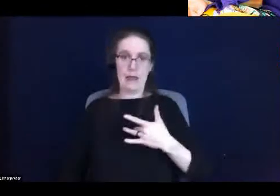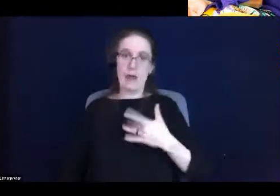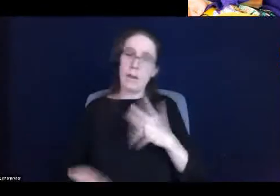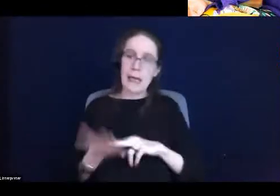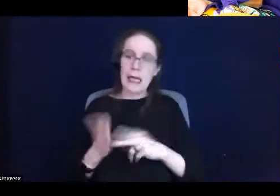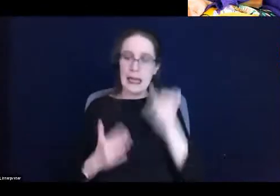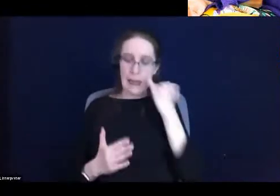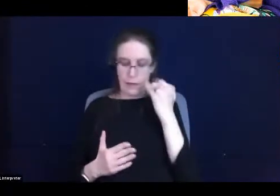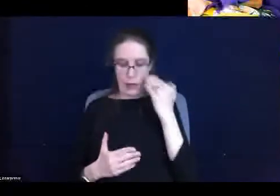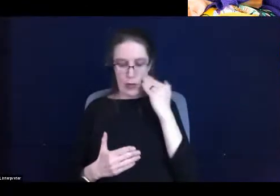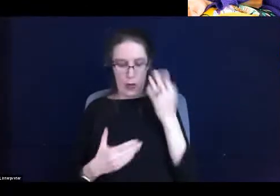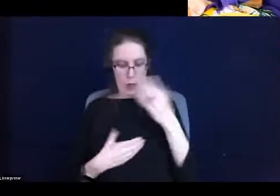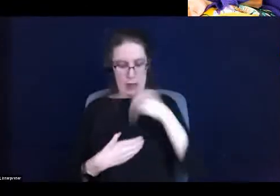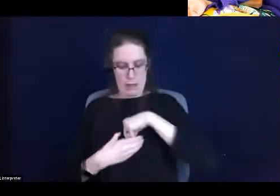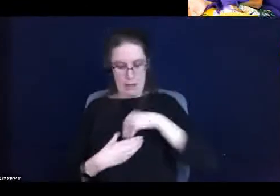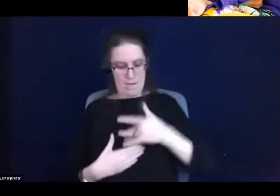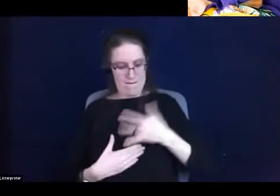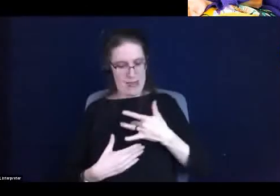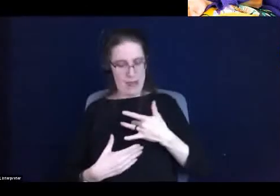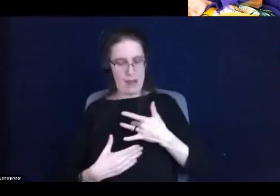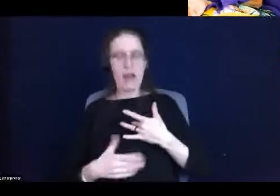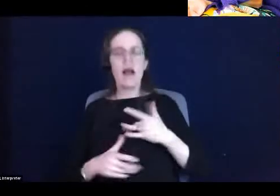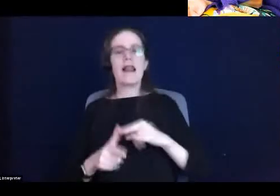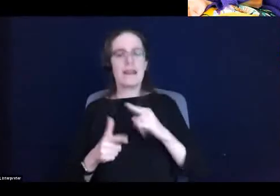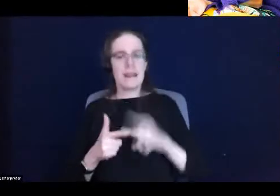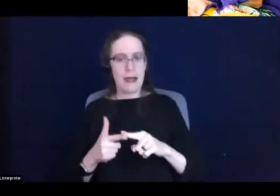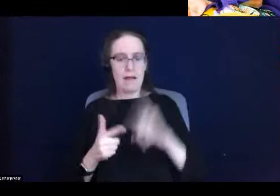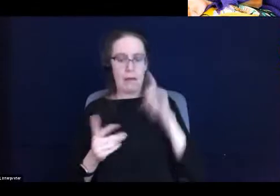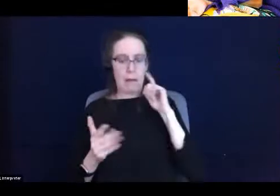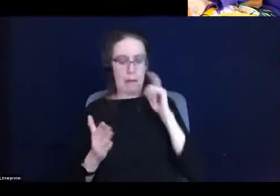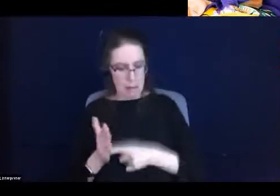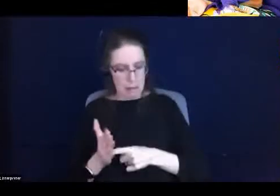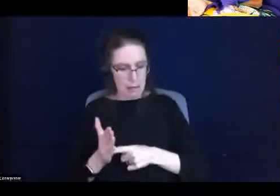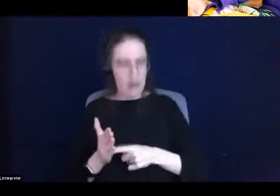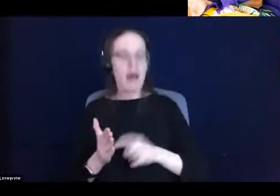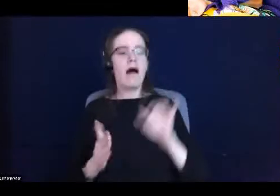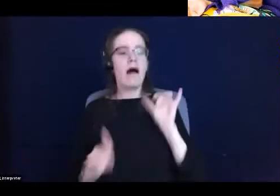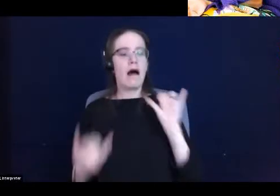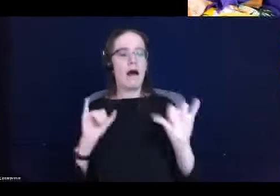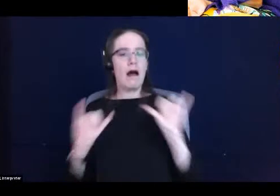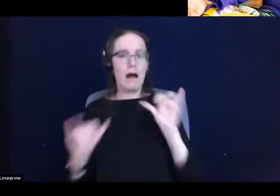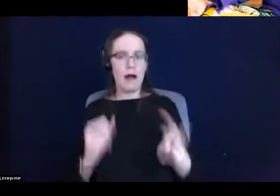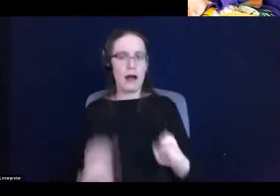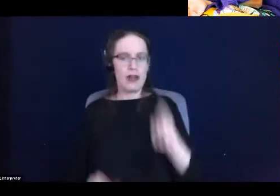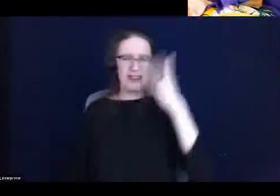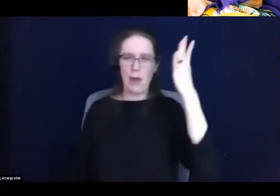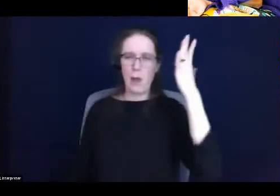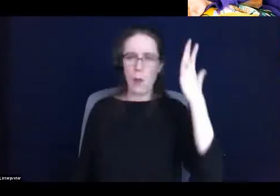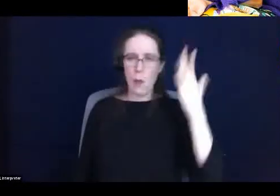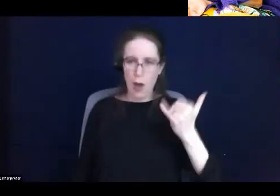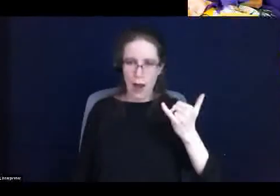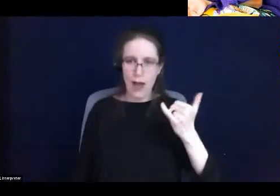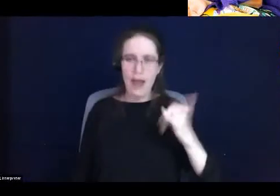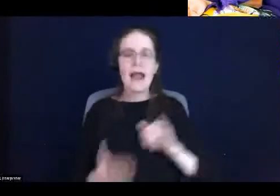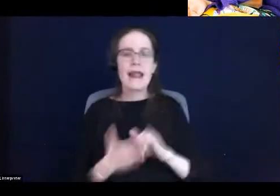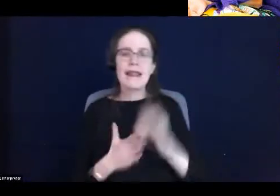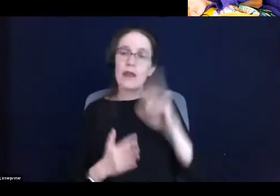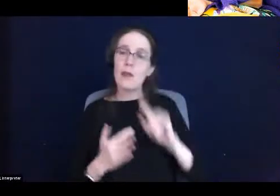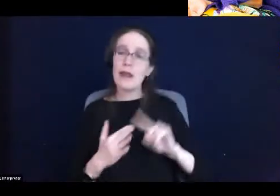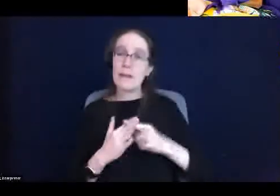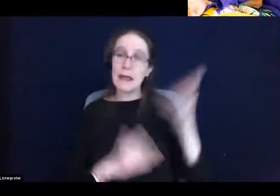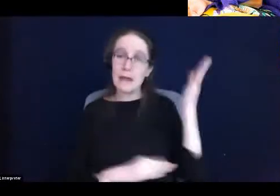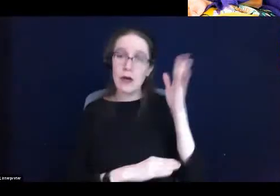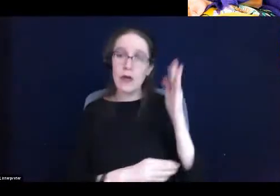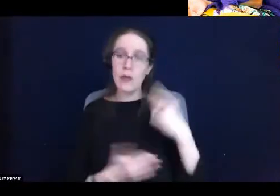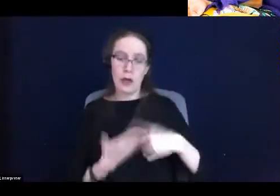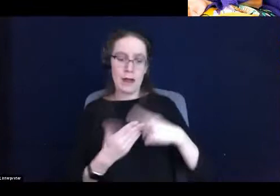can begin to understand why. So that's why in the beginning, we spent so much time focusing on those sensations that we feel in our bodies as